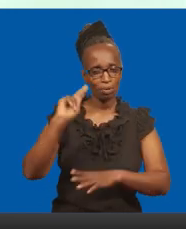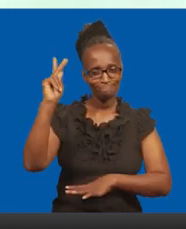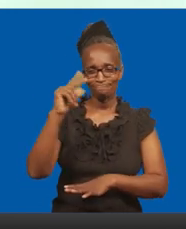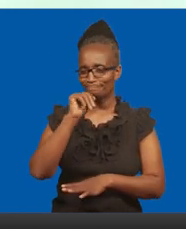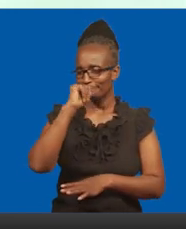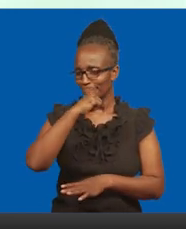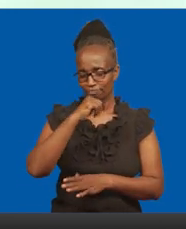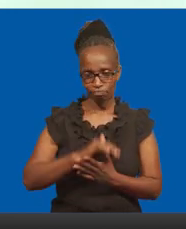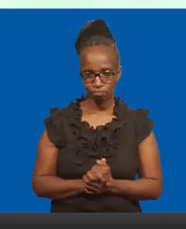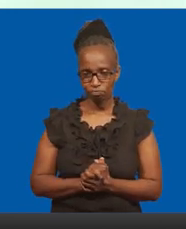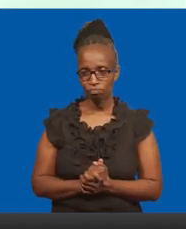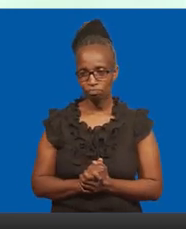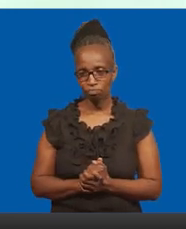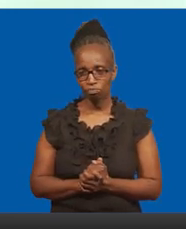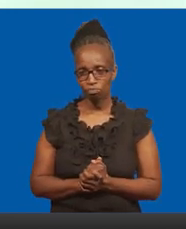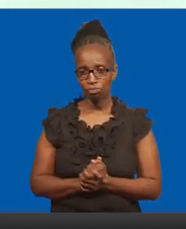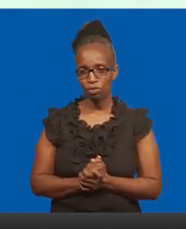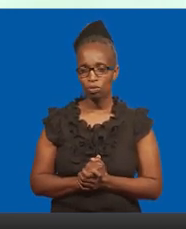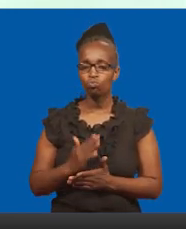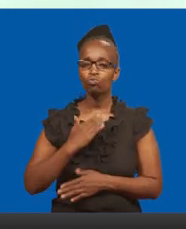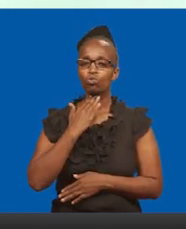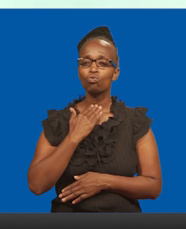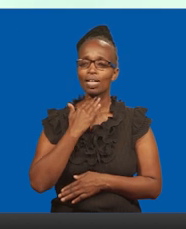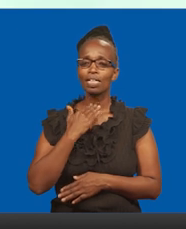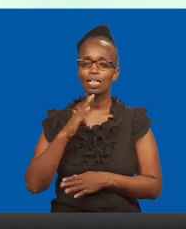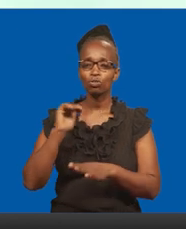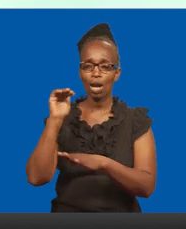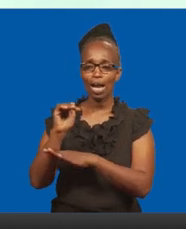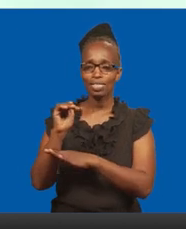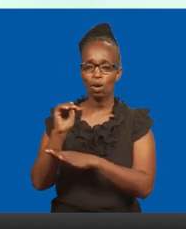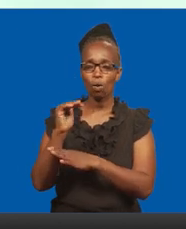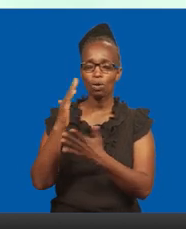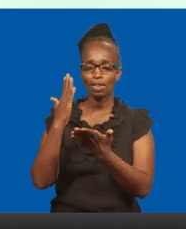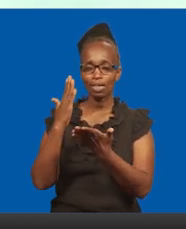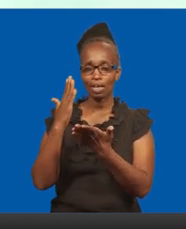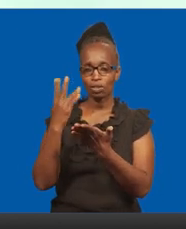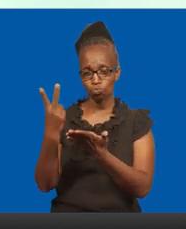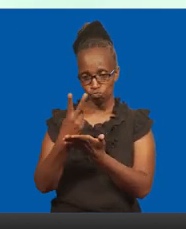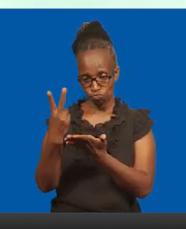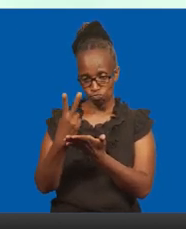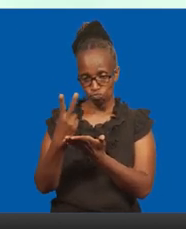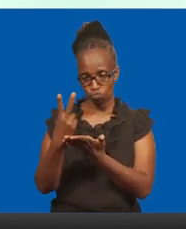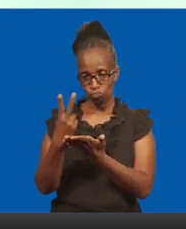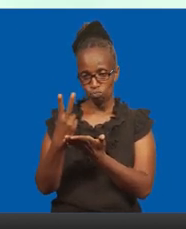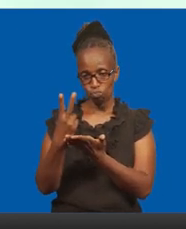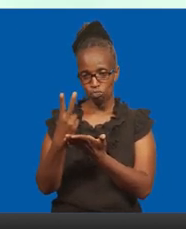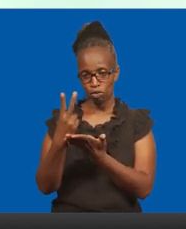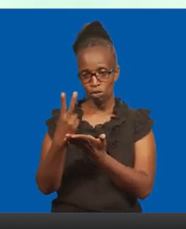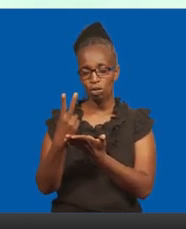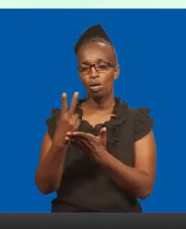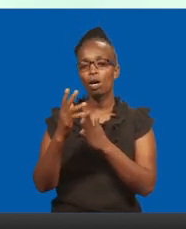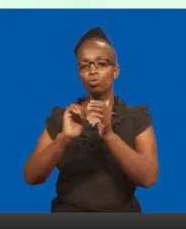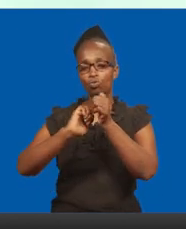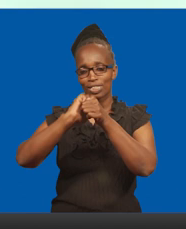dearly. We therefore call on the two side political divides to immediately revert